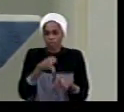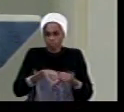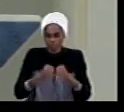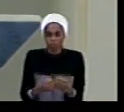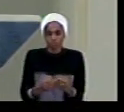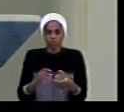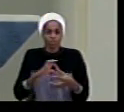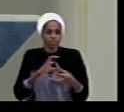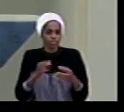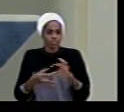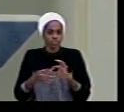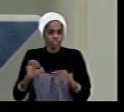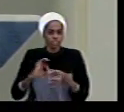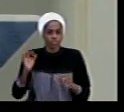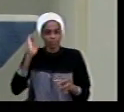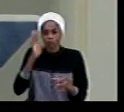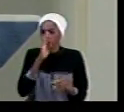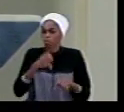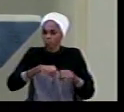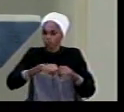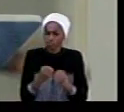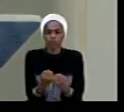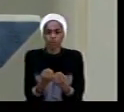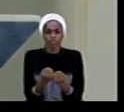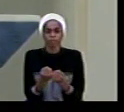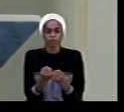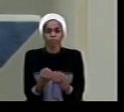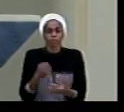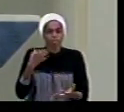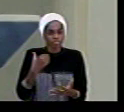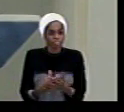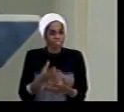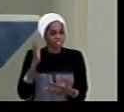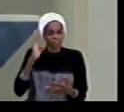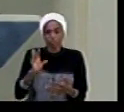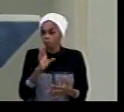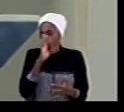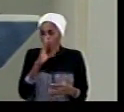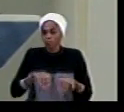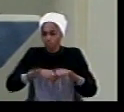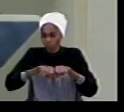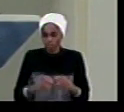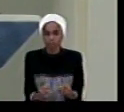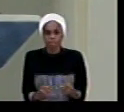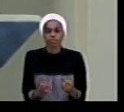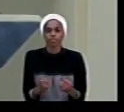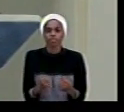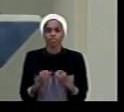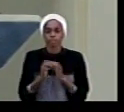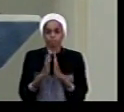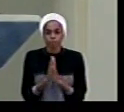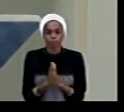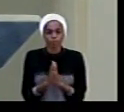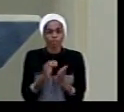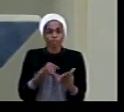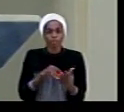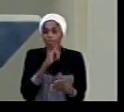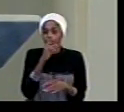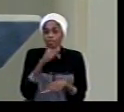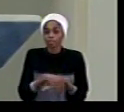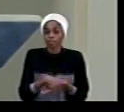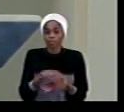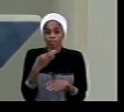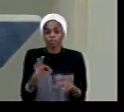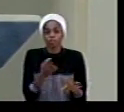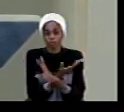snares shall be broken. Snares shall be broken. It's a night of freedom.